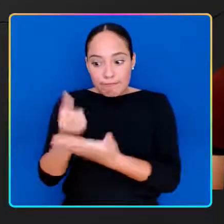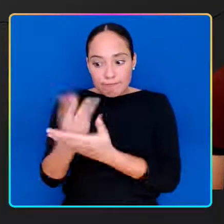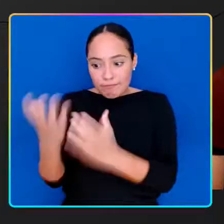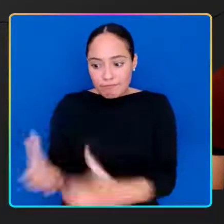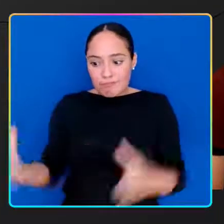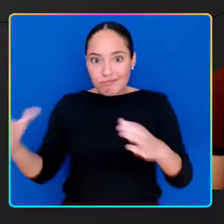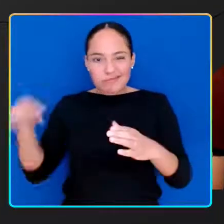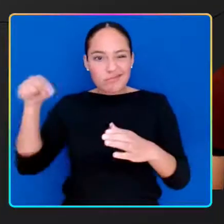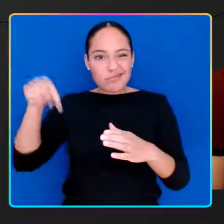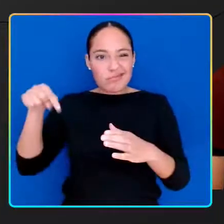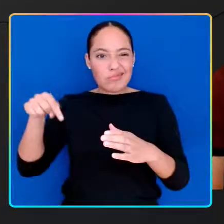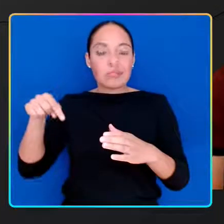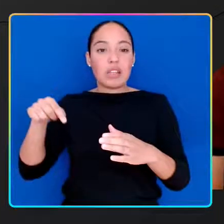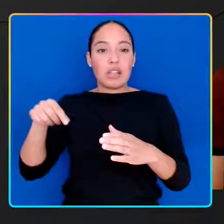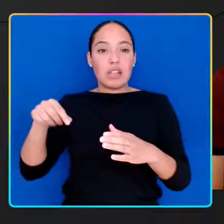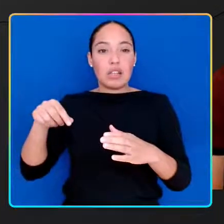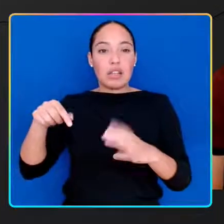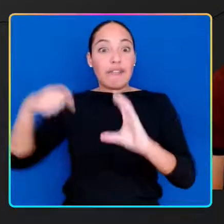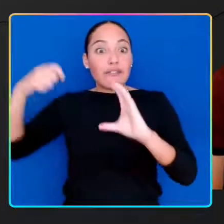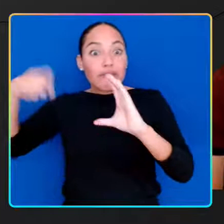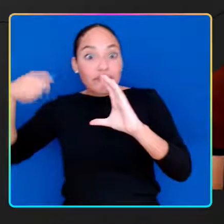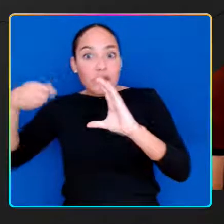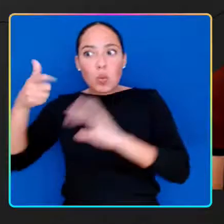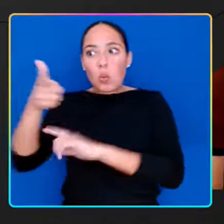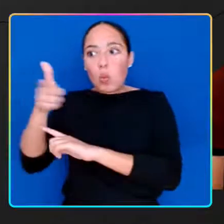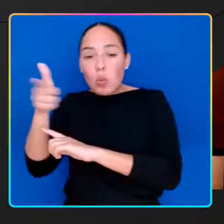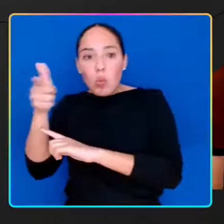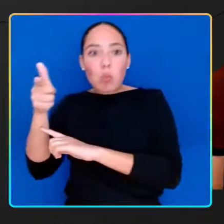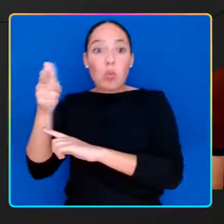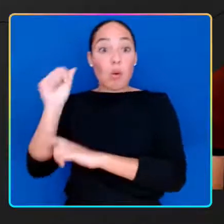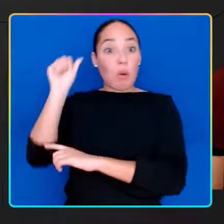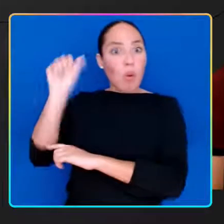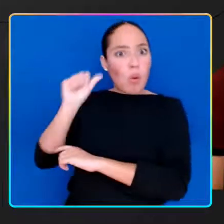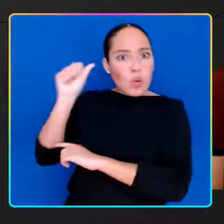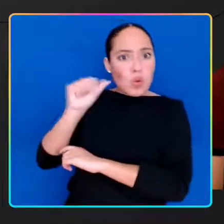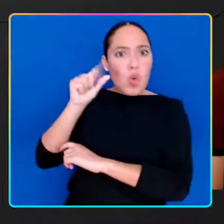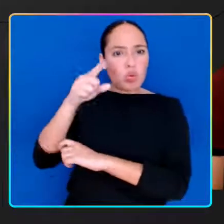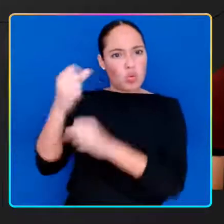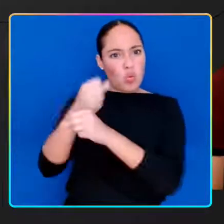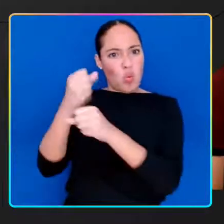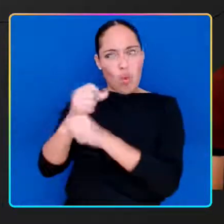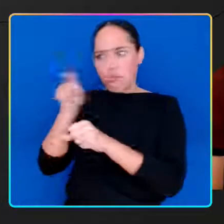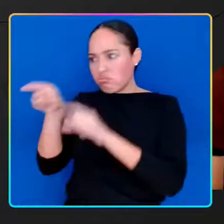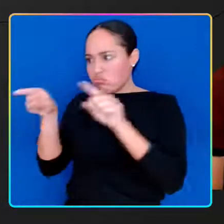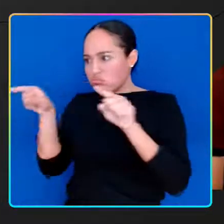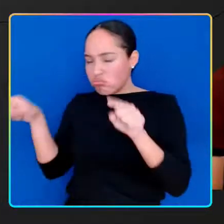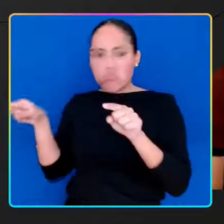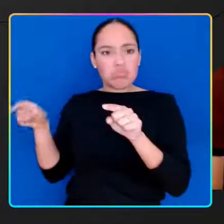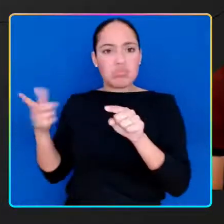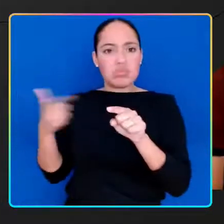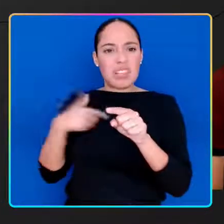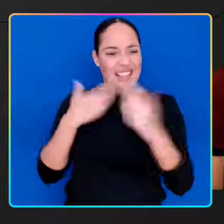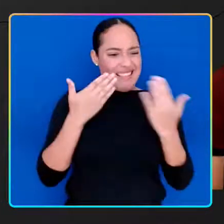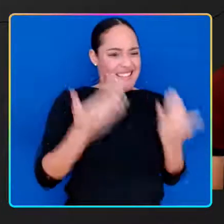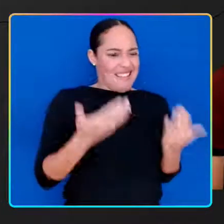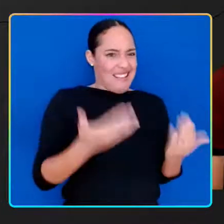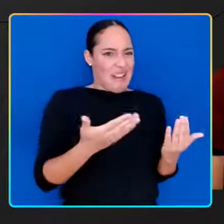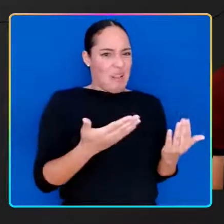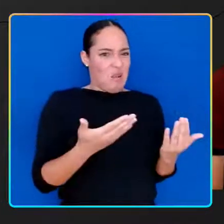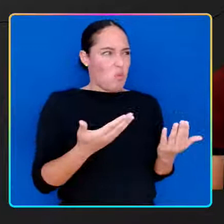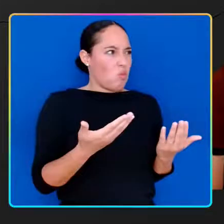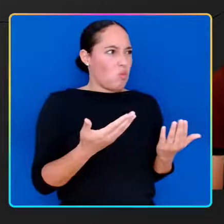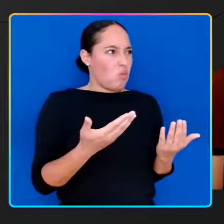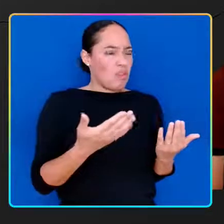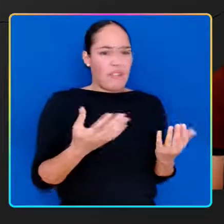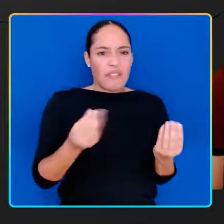can kind of share that you're working on at the moment that gives us an idea of kind of where that skill set has landed right now?